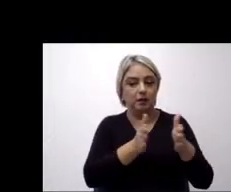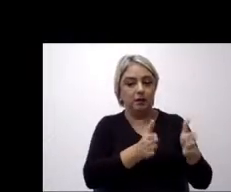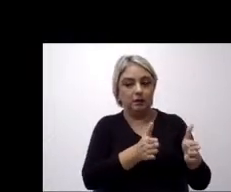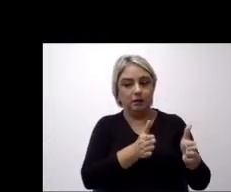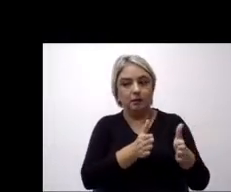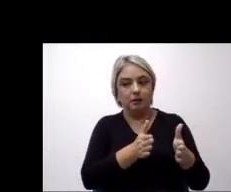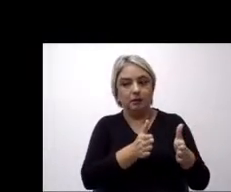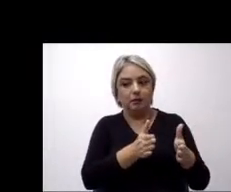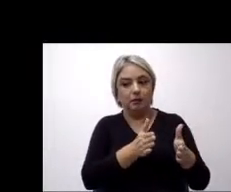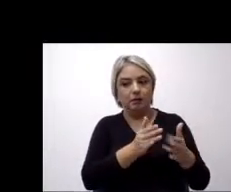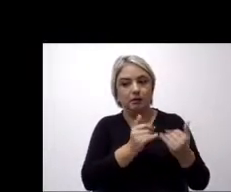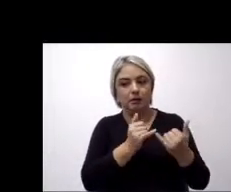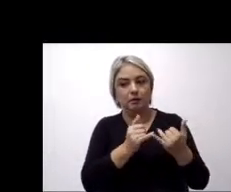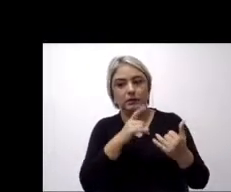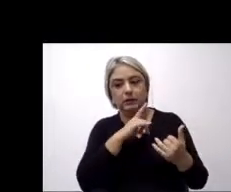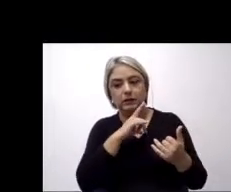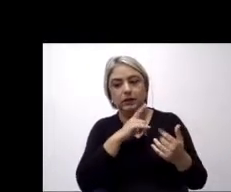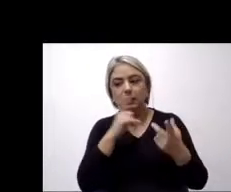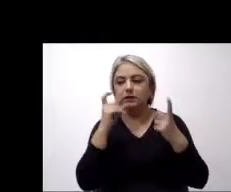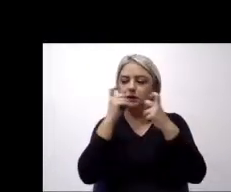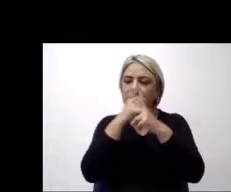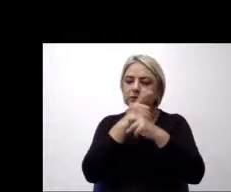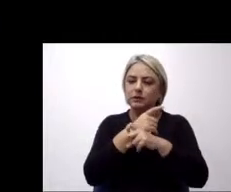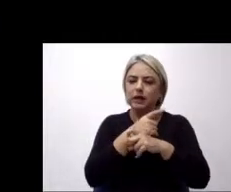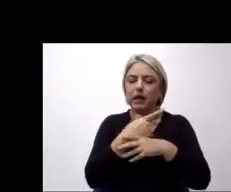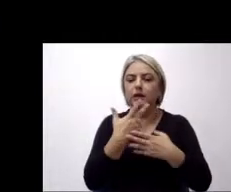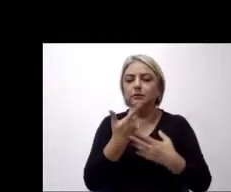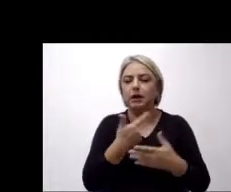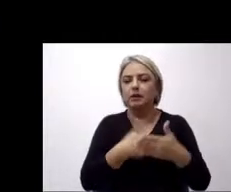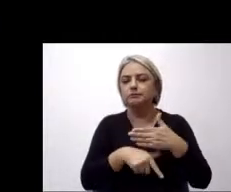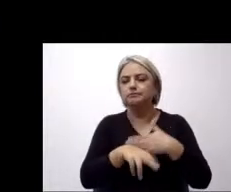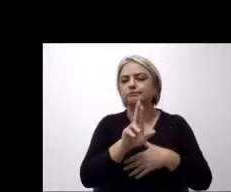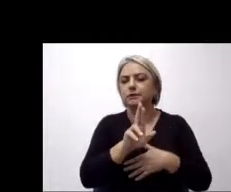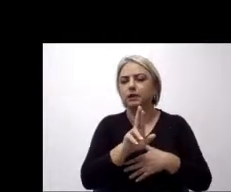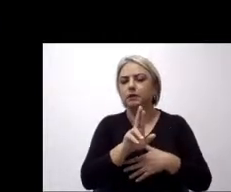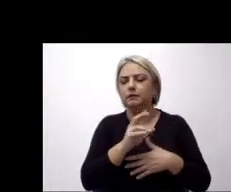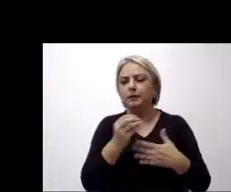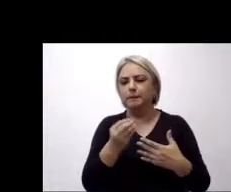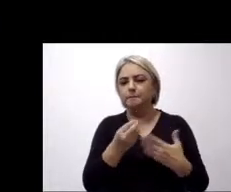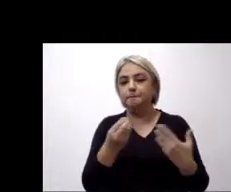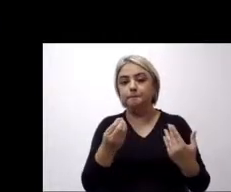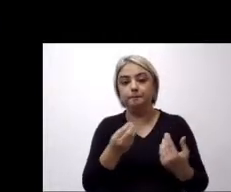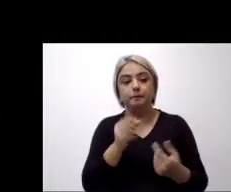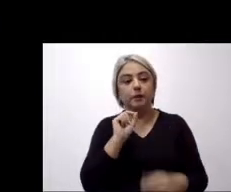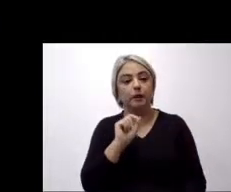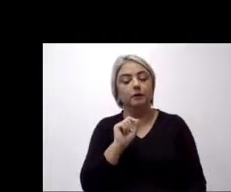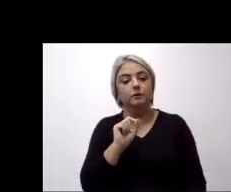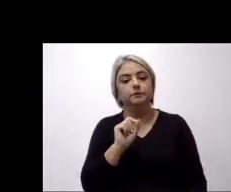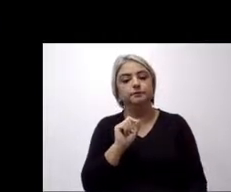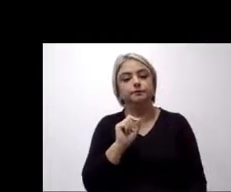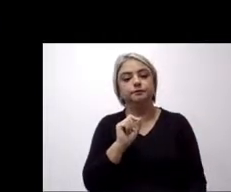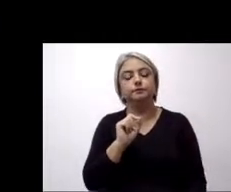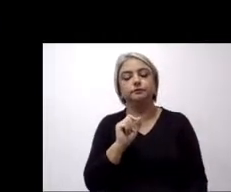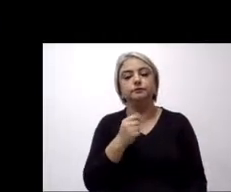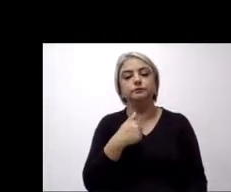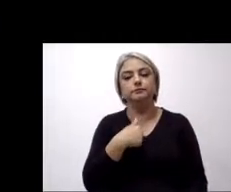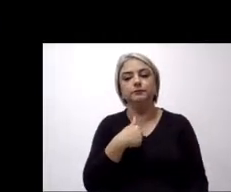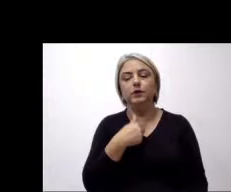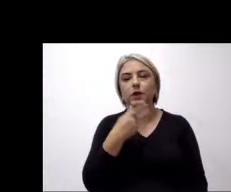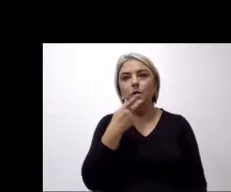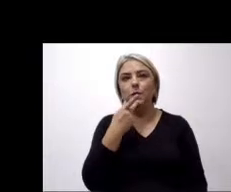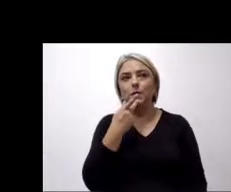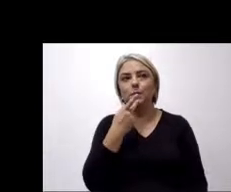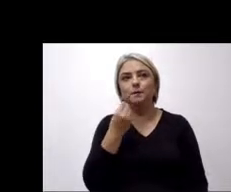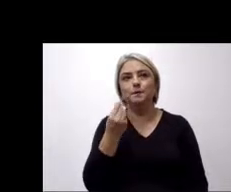difficulty to renew. So what I call, where is this pragmatist approach come from, and how we